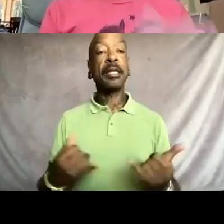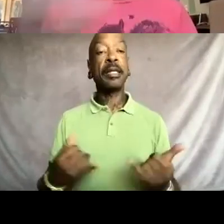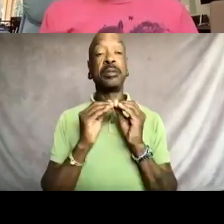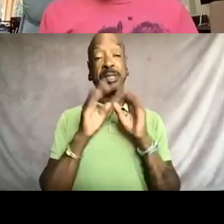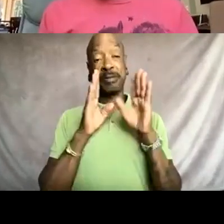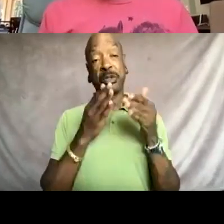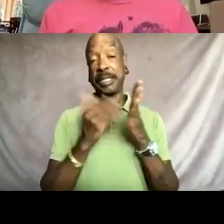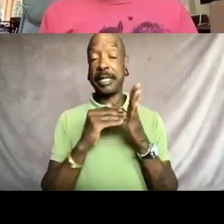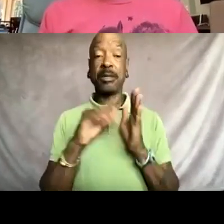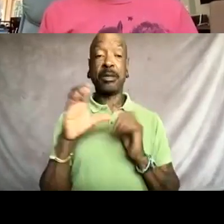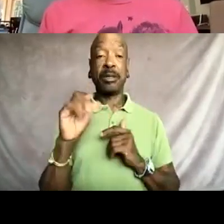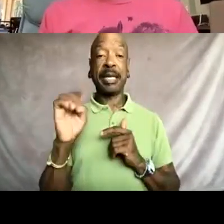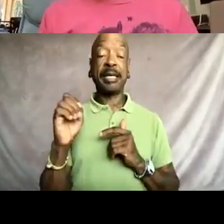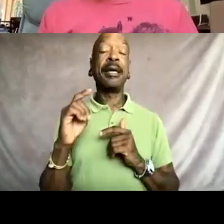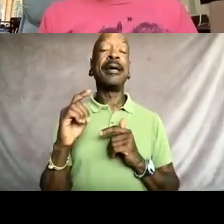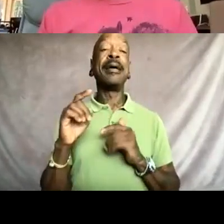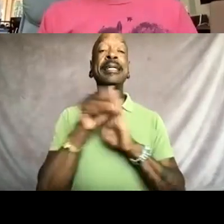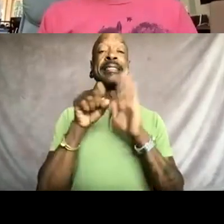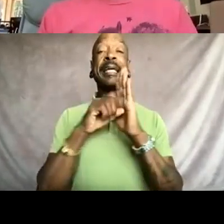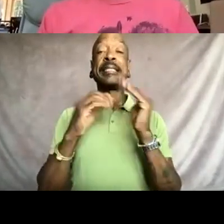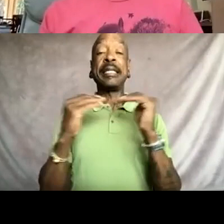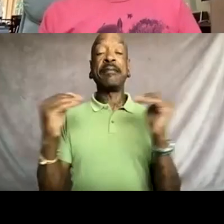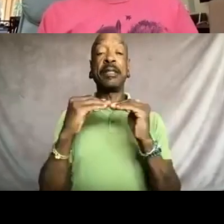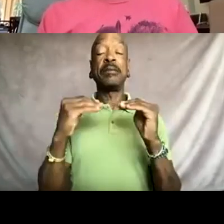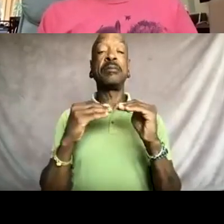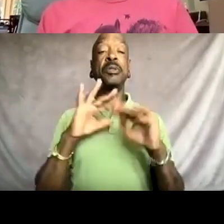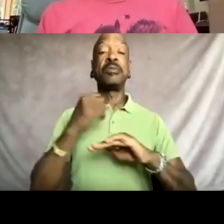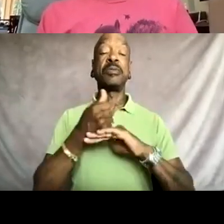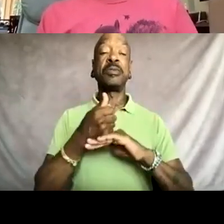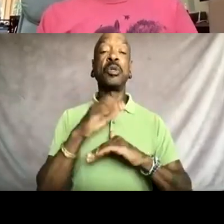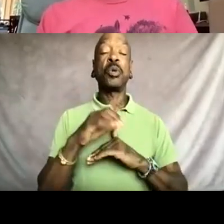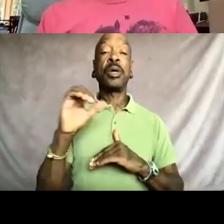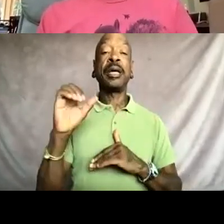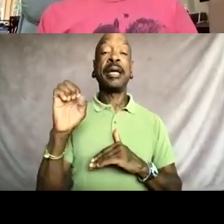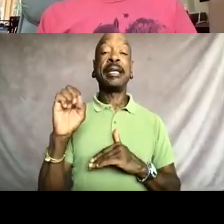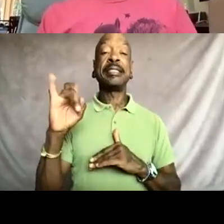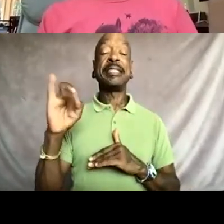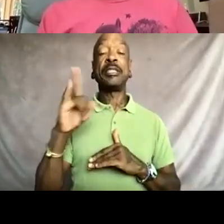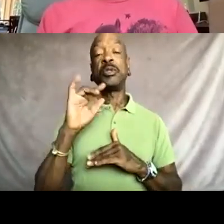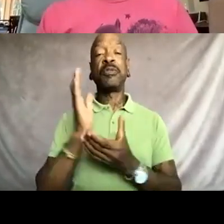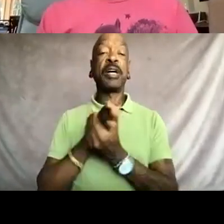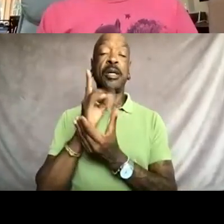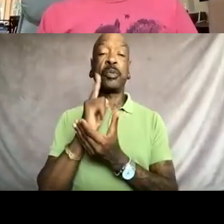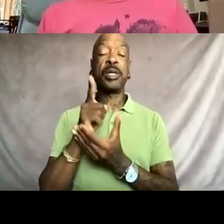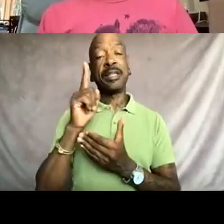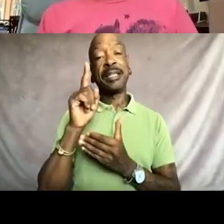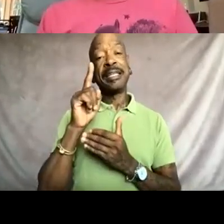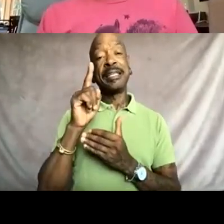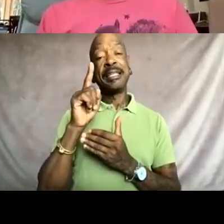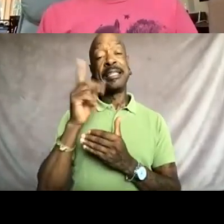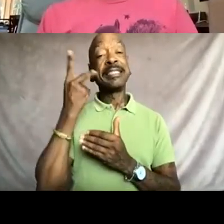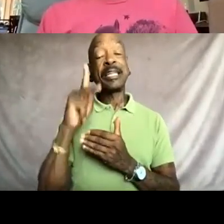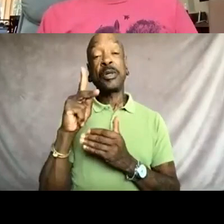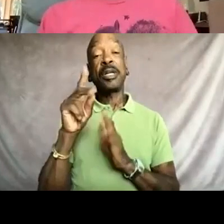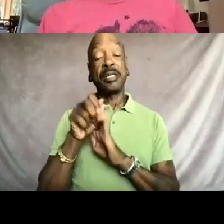Again, state level, you form your entity usually by filing something with the Secretary of State. At the federal level, you choose